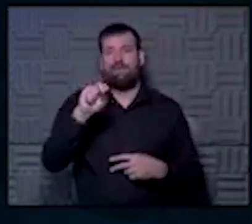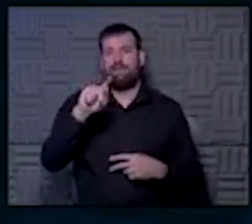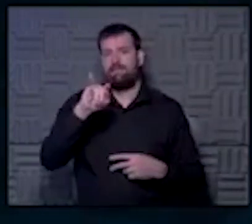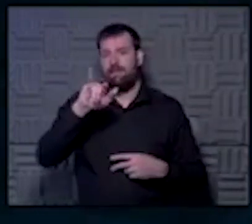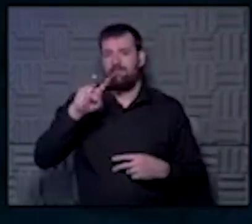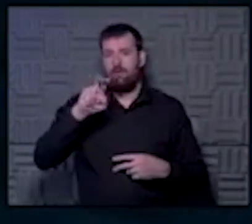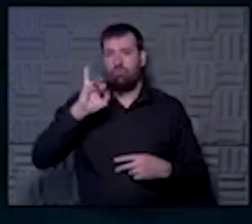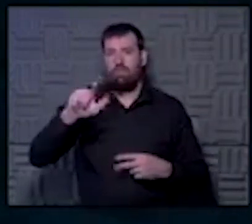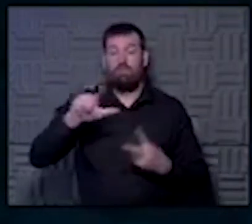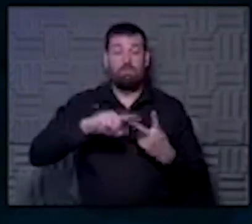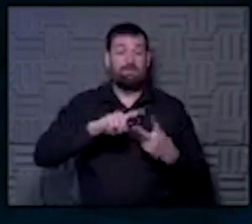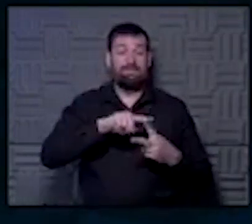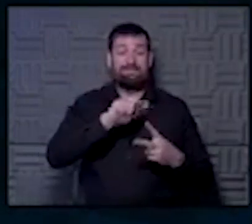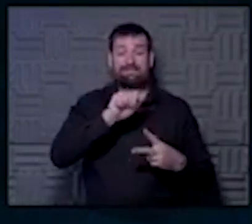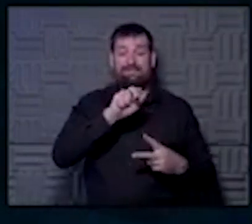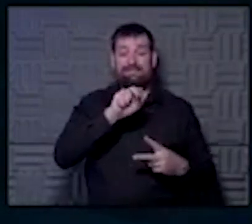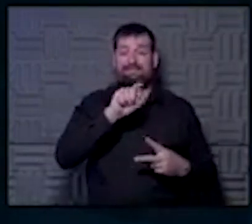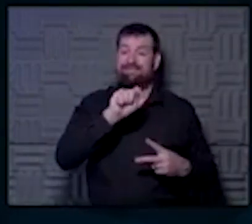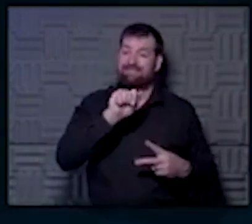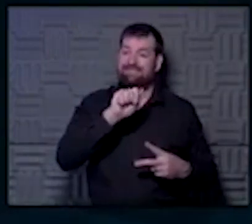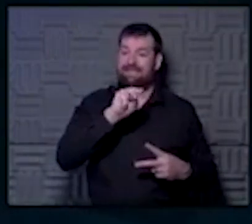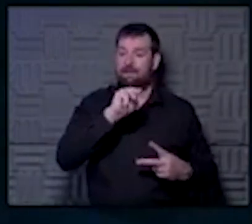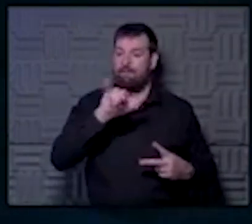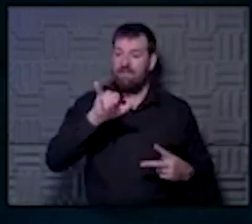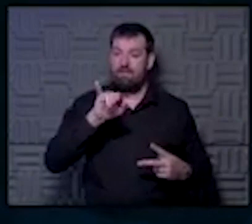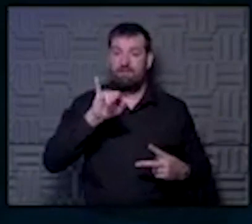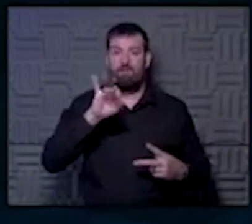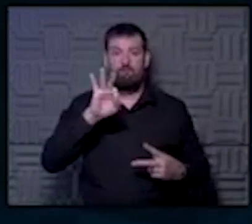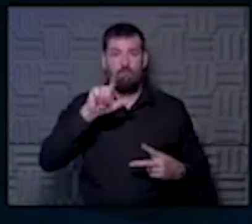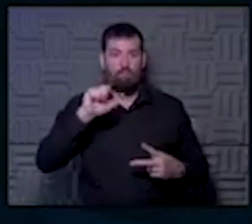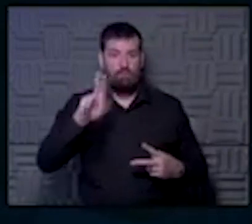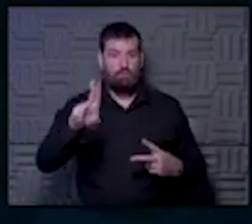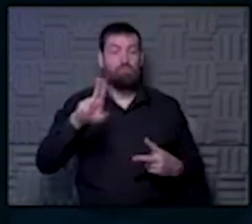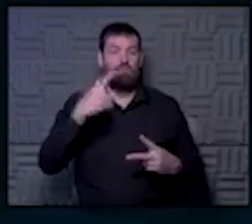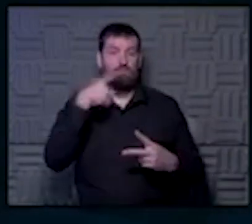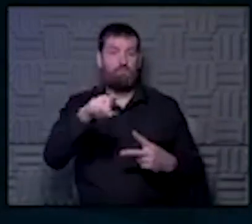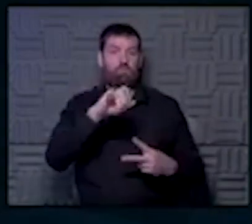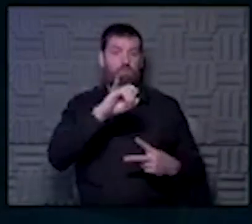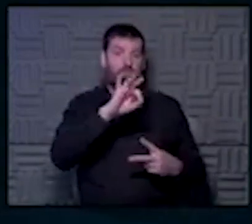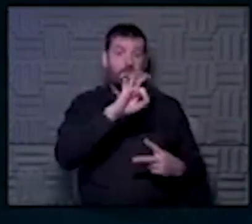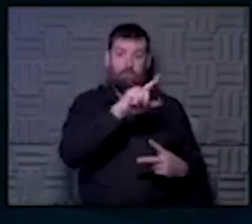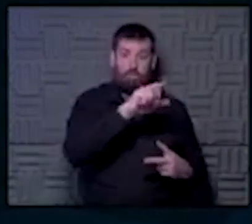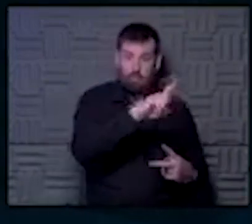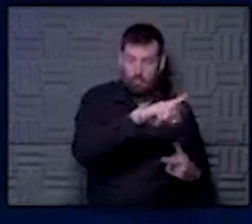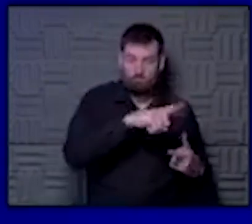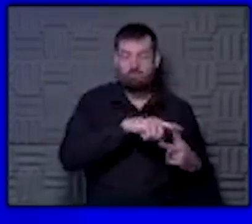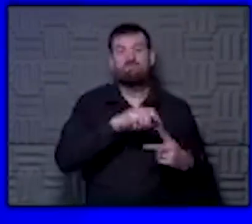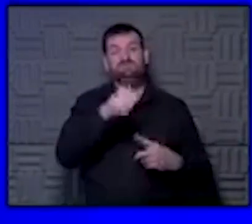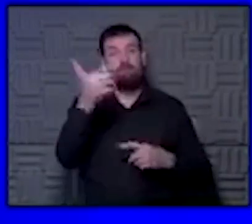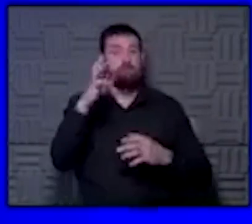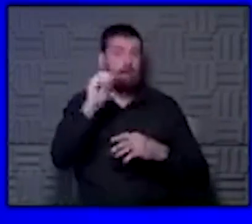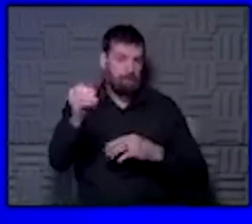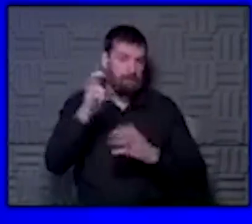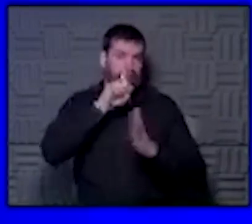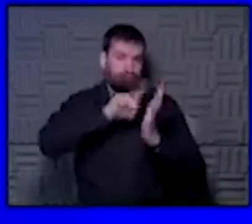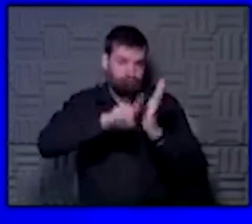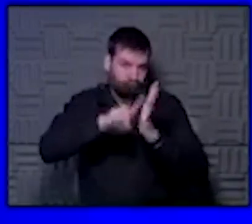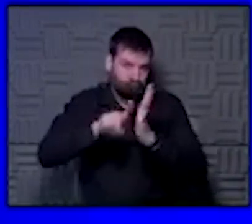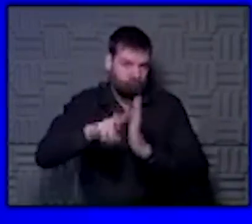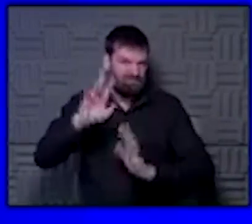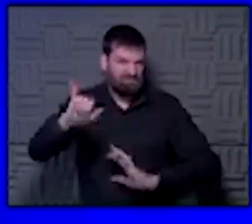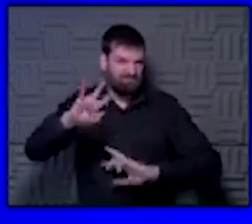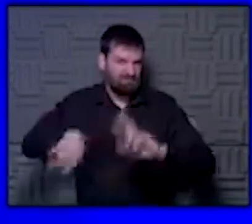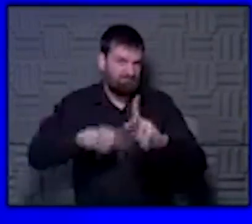with Tamiflu for influenza. That is the hope. There is research. There are companies out there looking at those types of things.